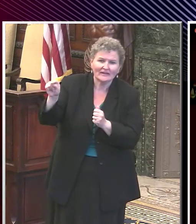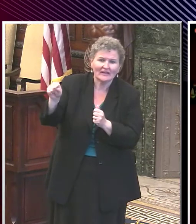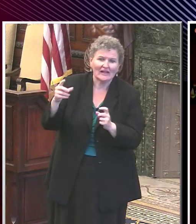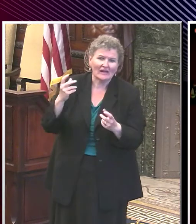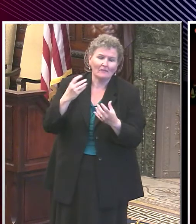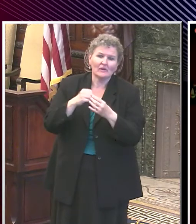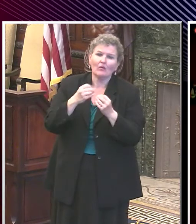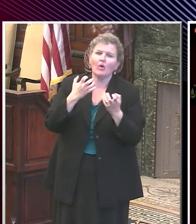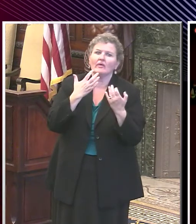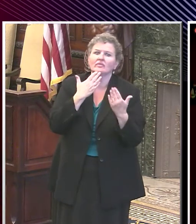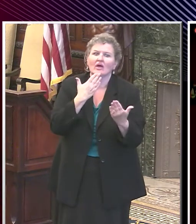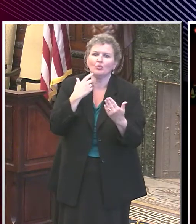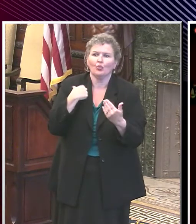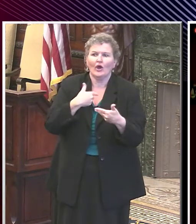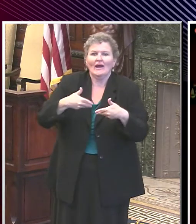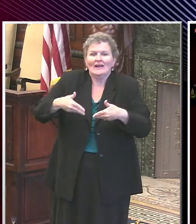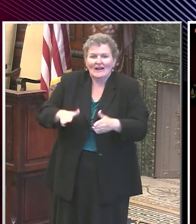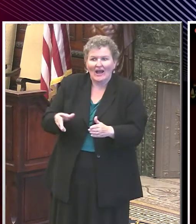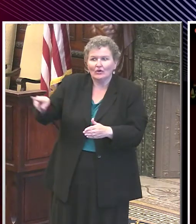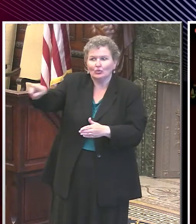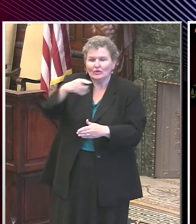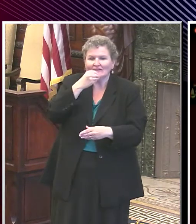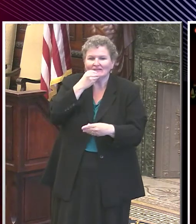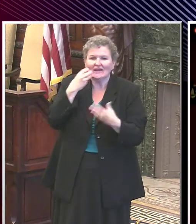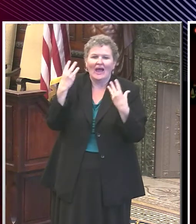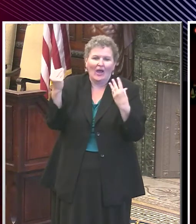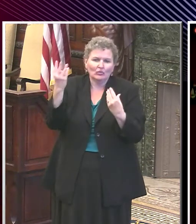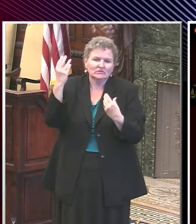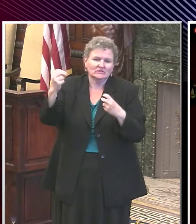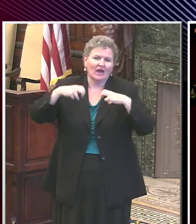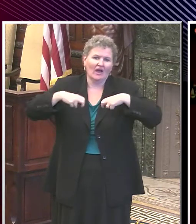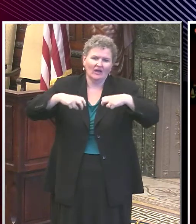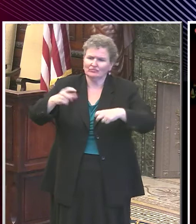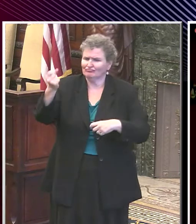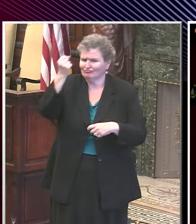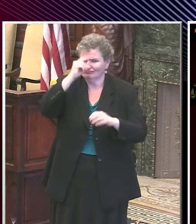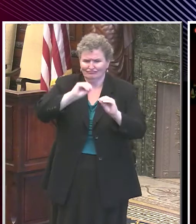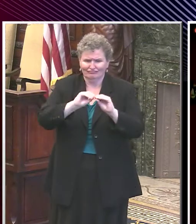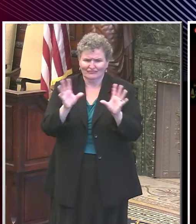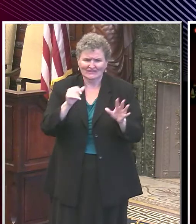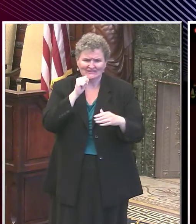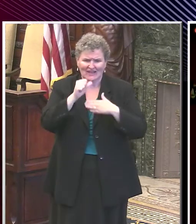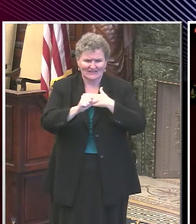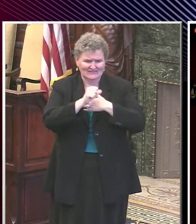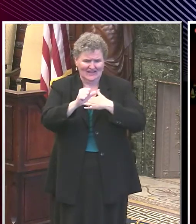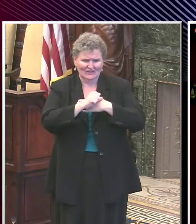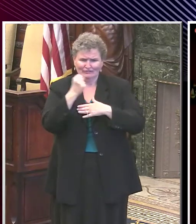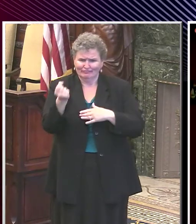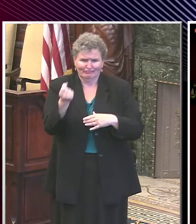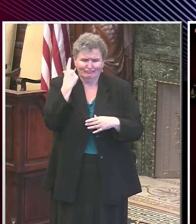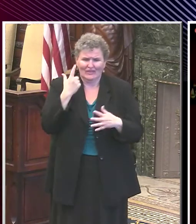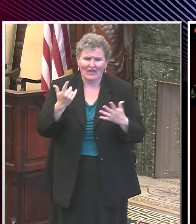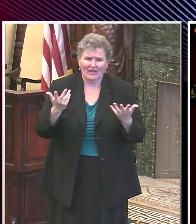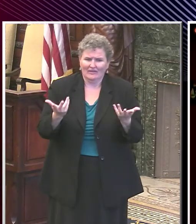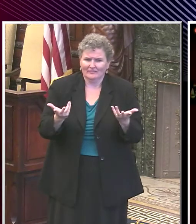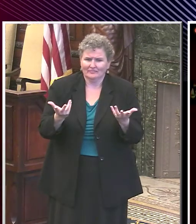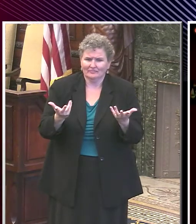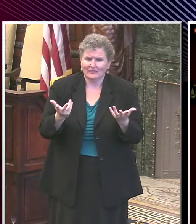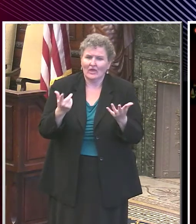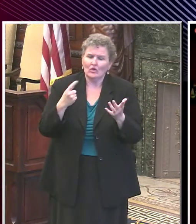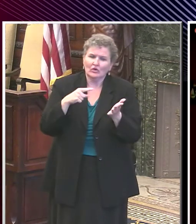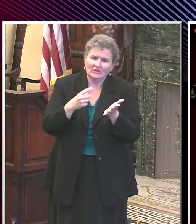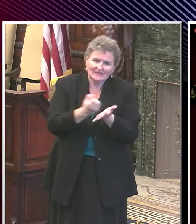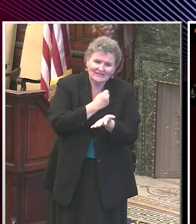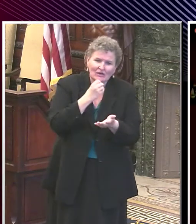we weren't opening this weekend, that he thought he understood the danger. Looking at our revenue numbers every